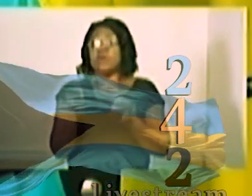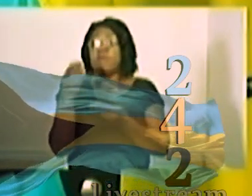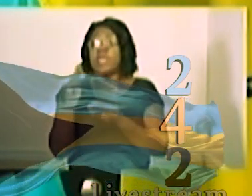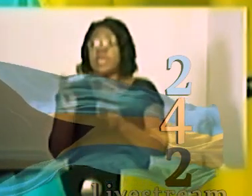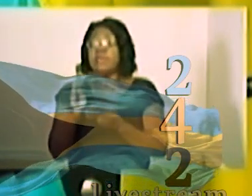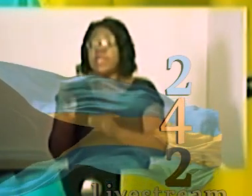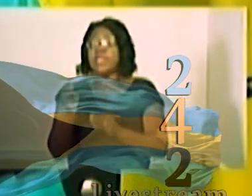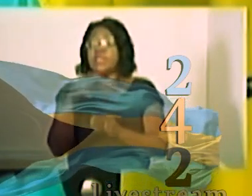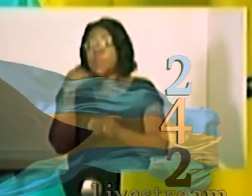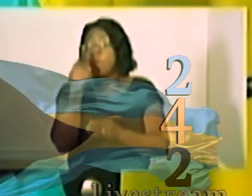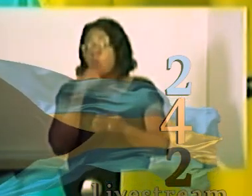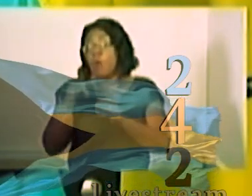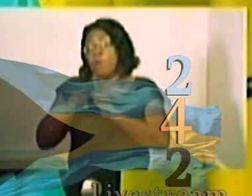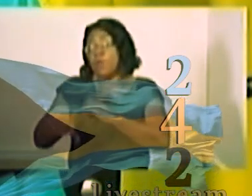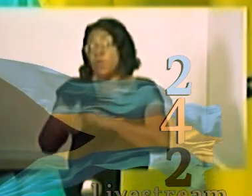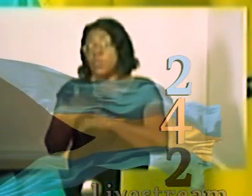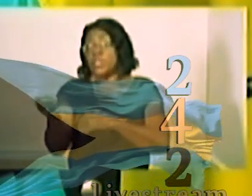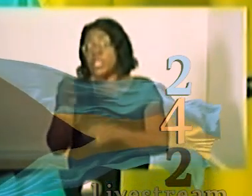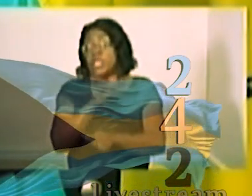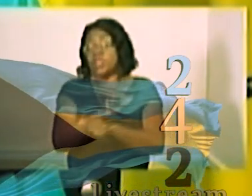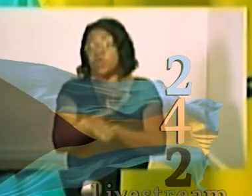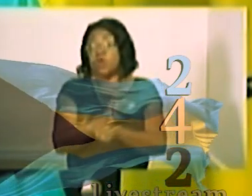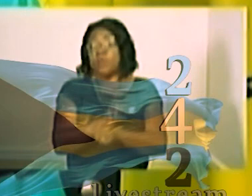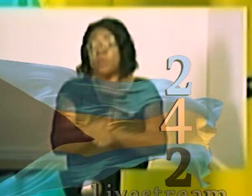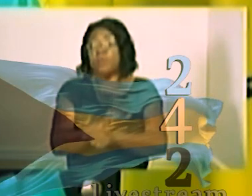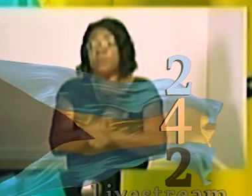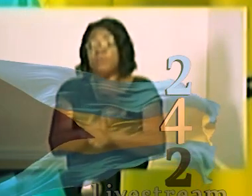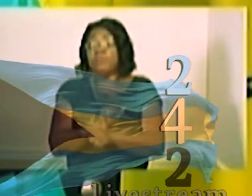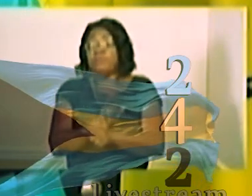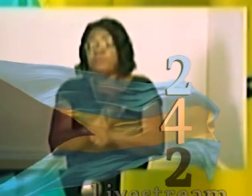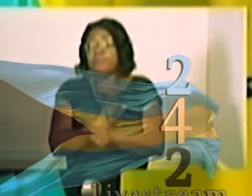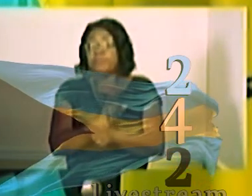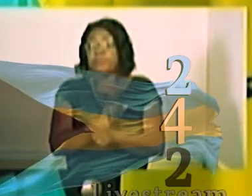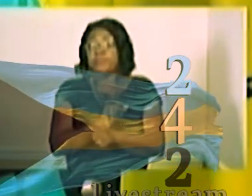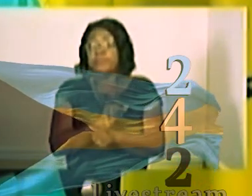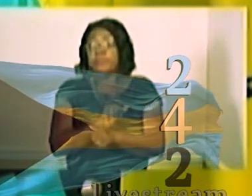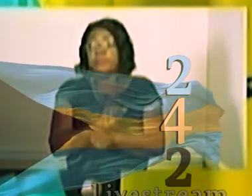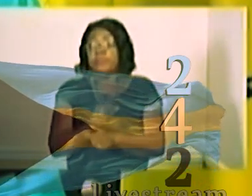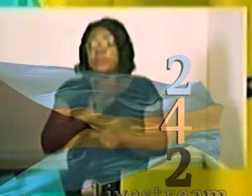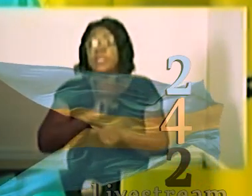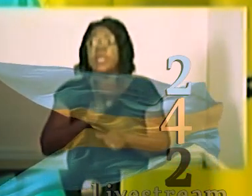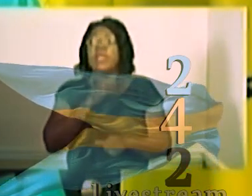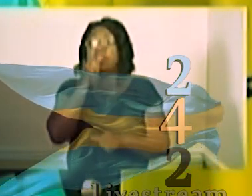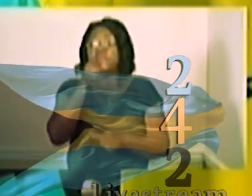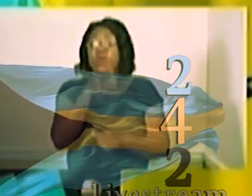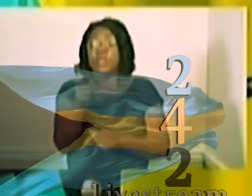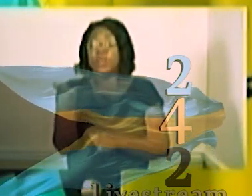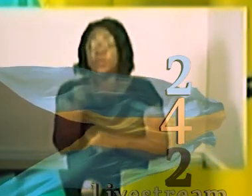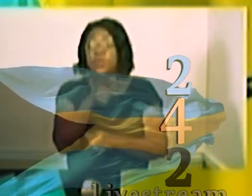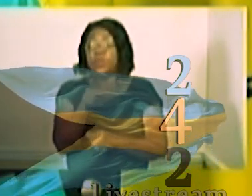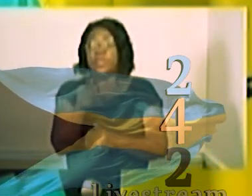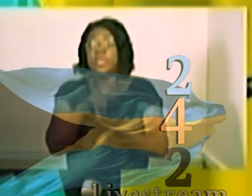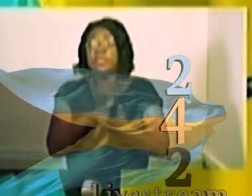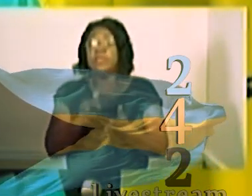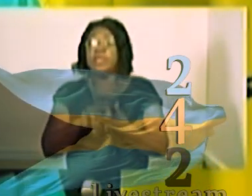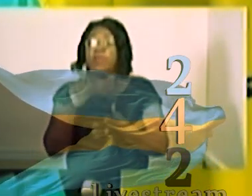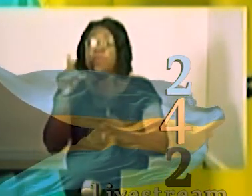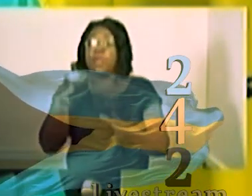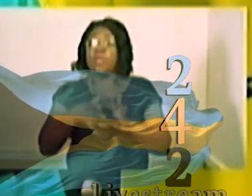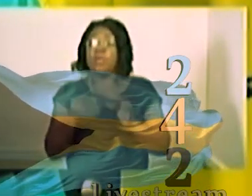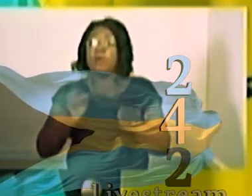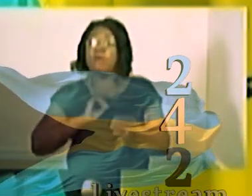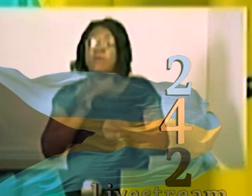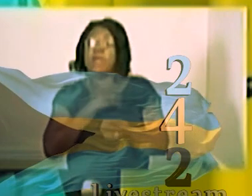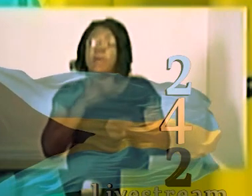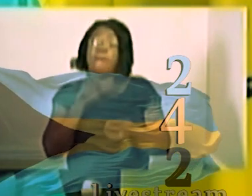their jobs or have been laid off. I assure you that one of our